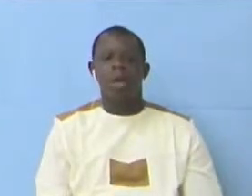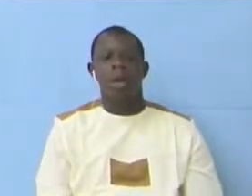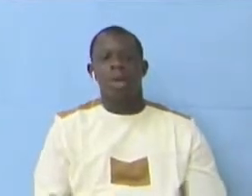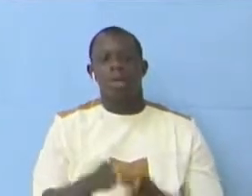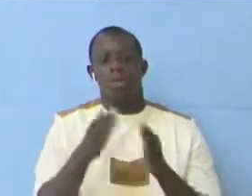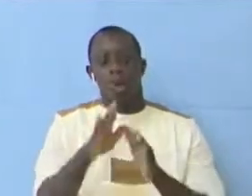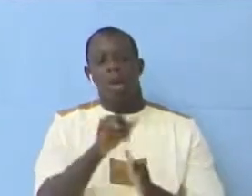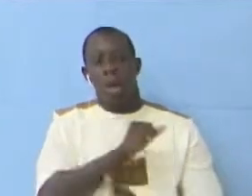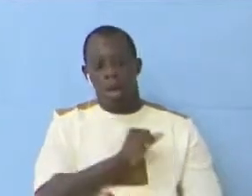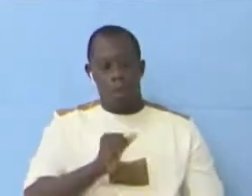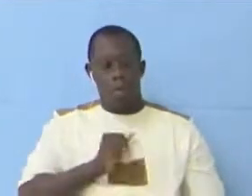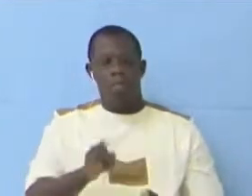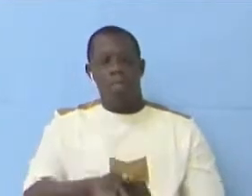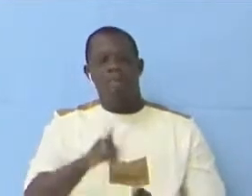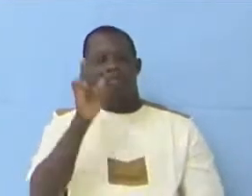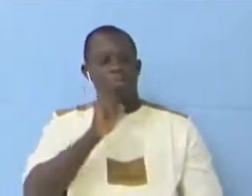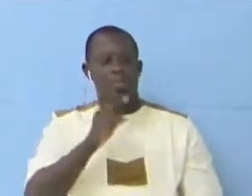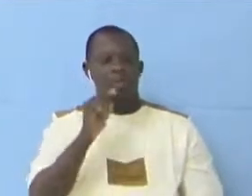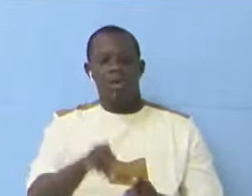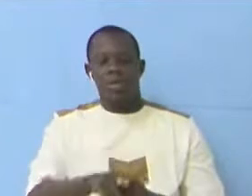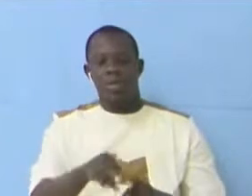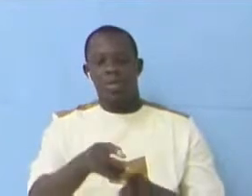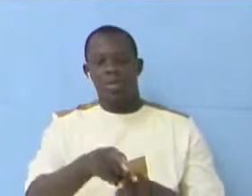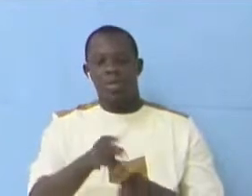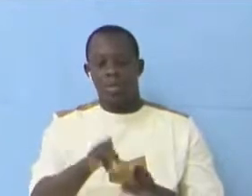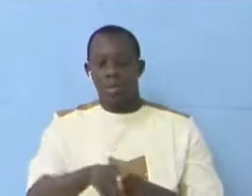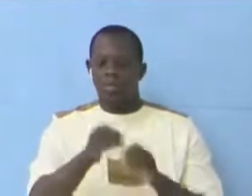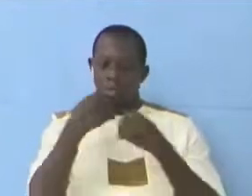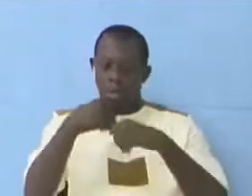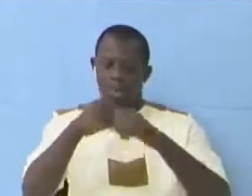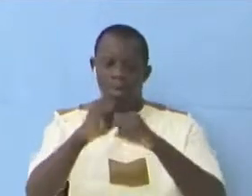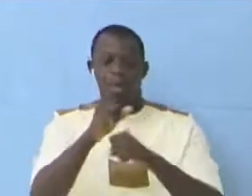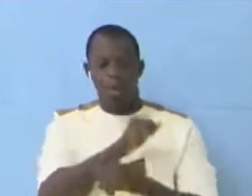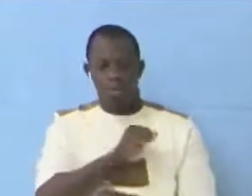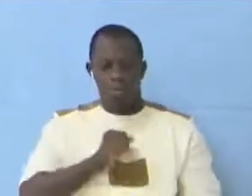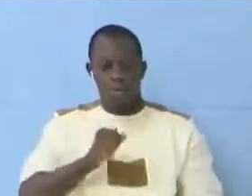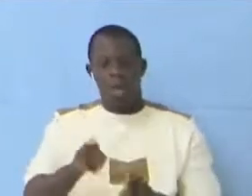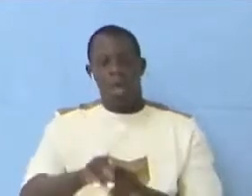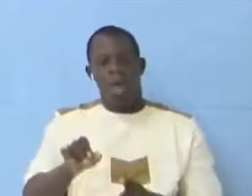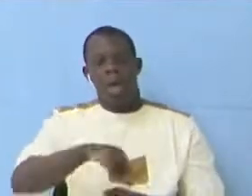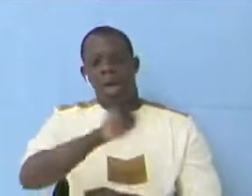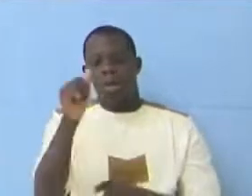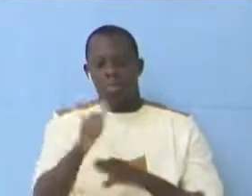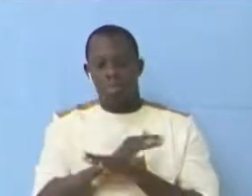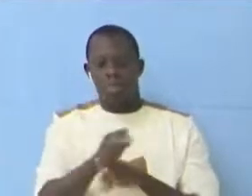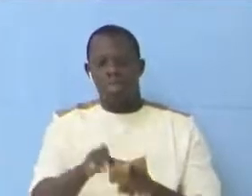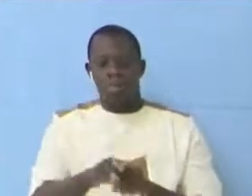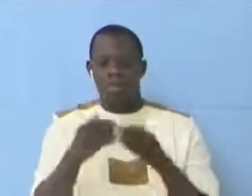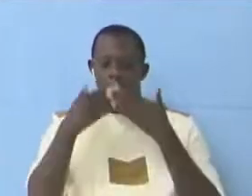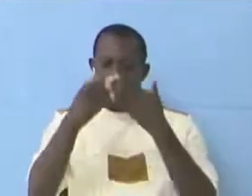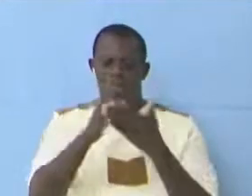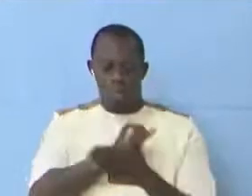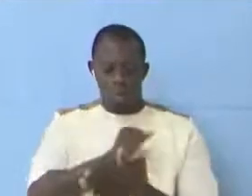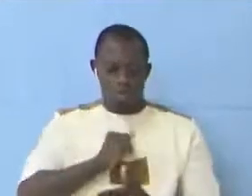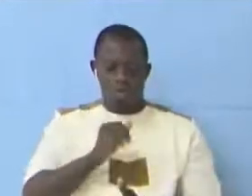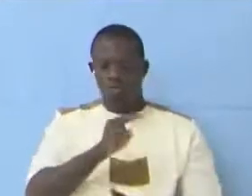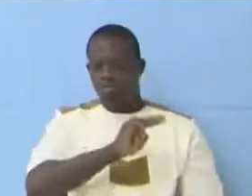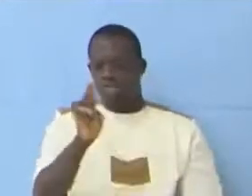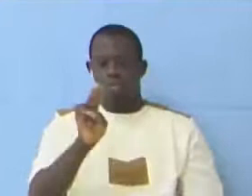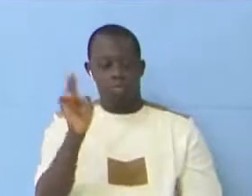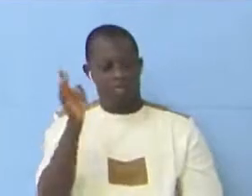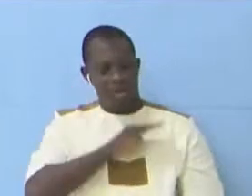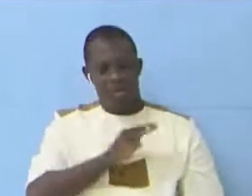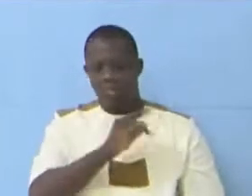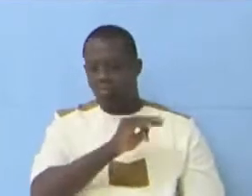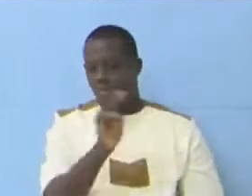yar. The discipline inculcated in us. rawatina dañu daan wax ne buñ fen. Especially we were